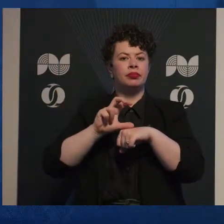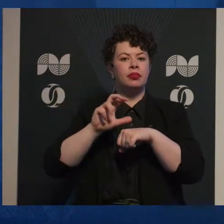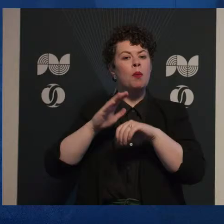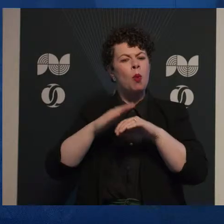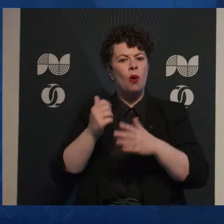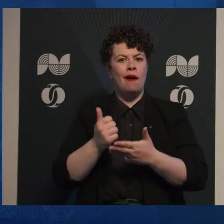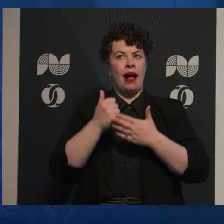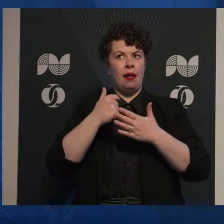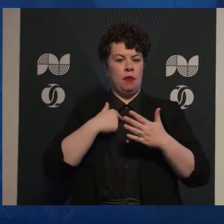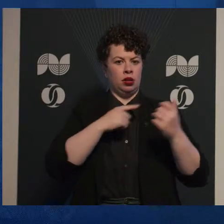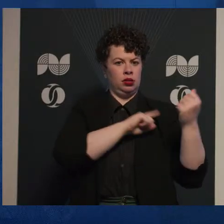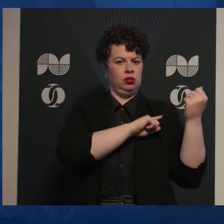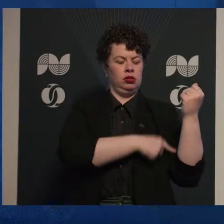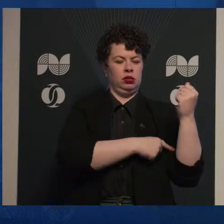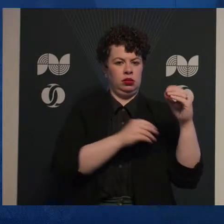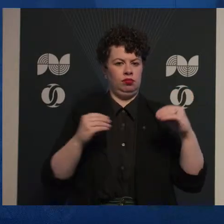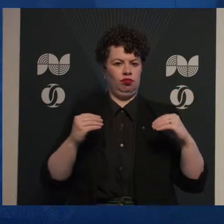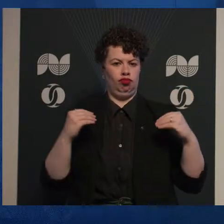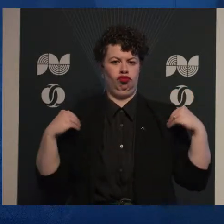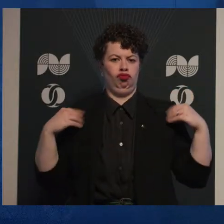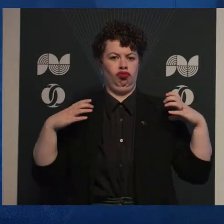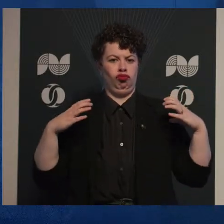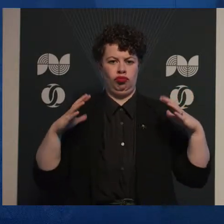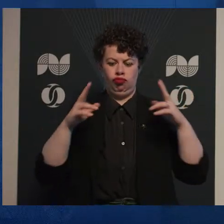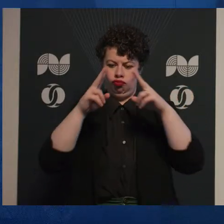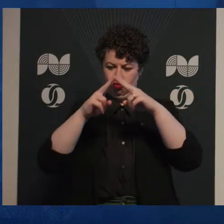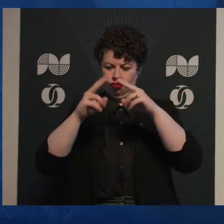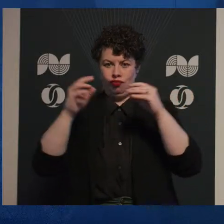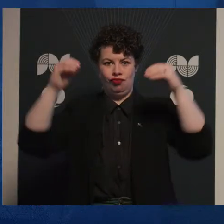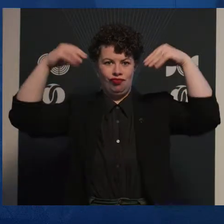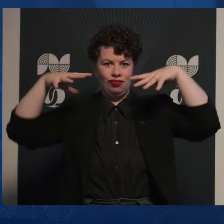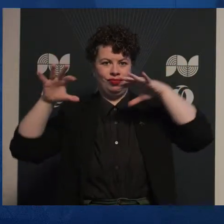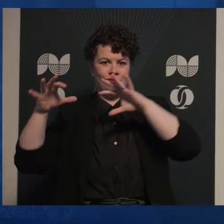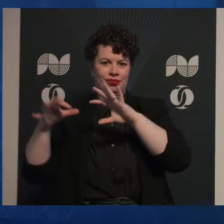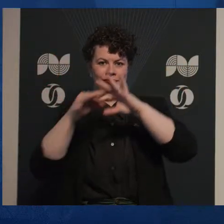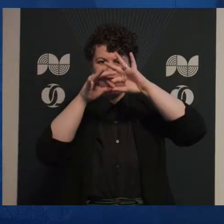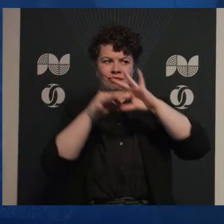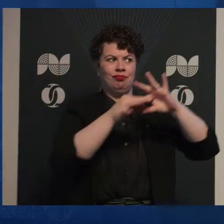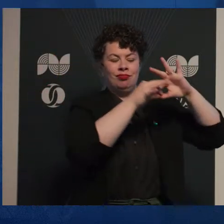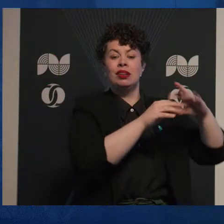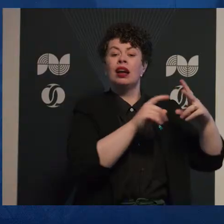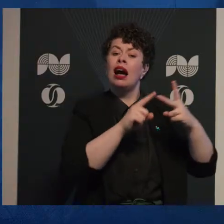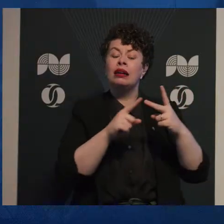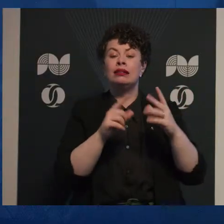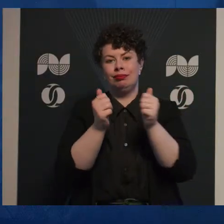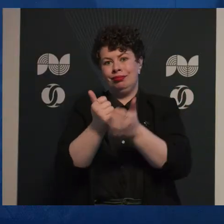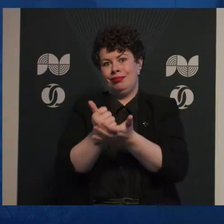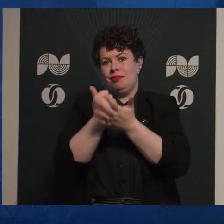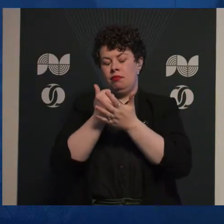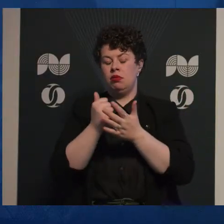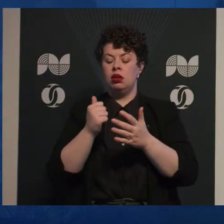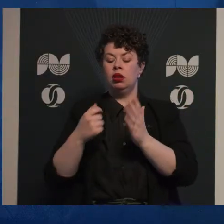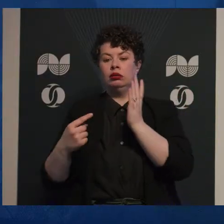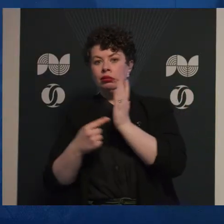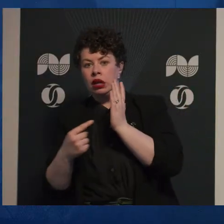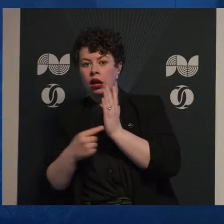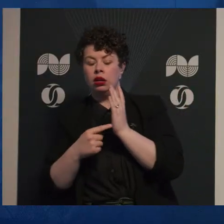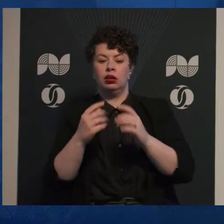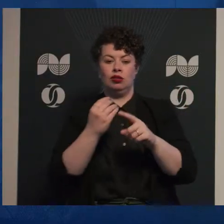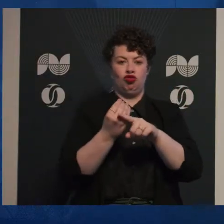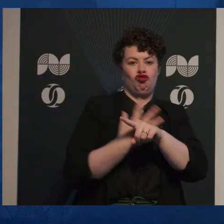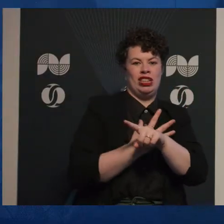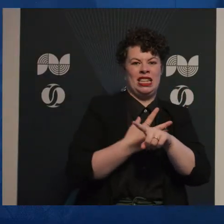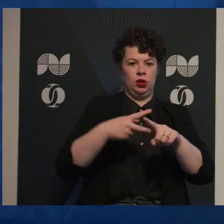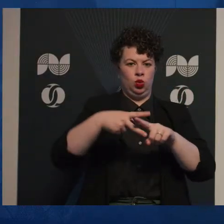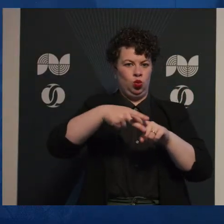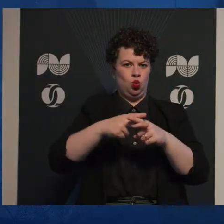capacity building, like infrastructure projects. And last but not least, to co-design the green and digital financing tools and sort of